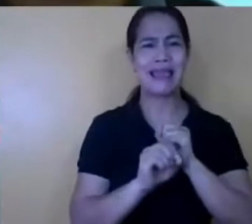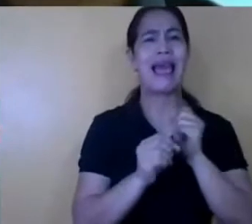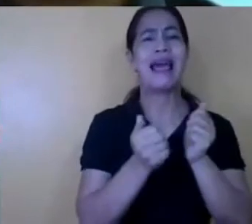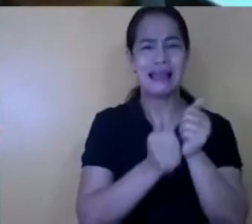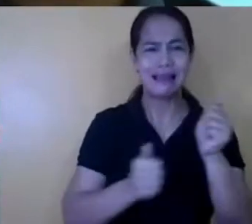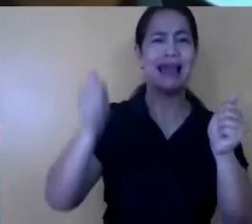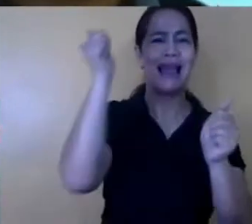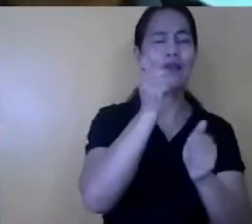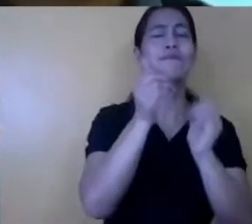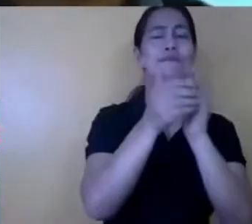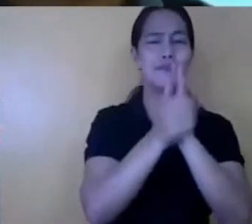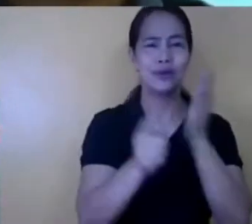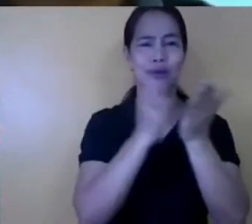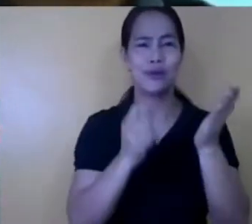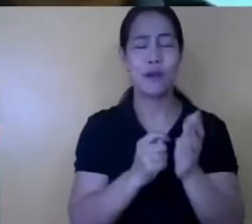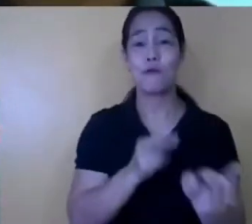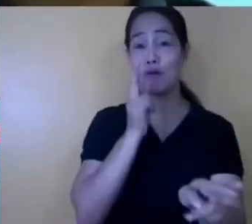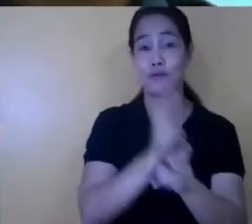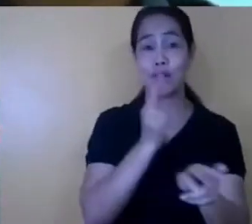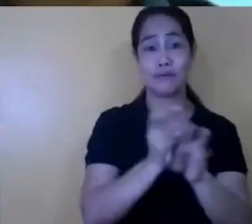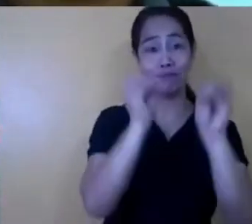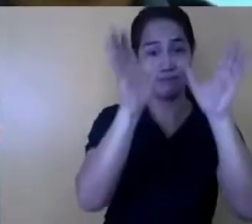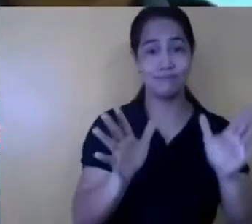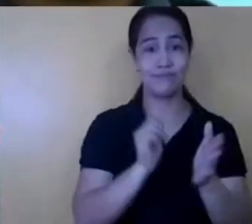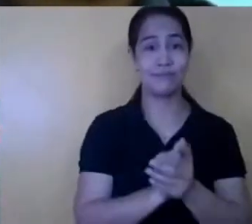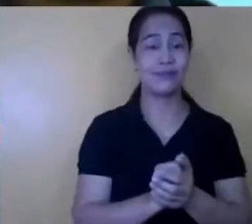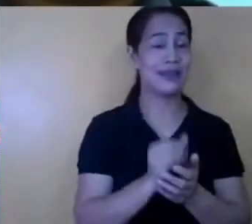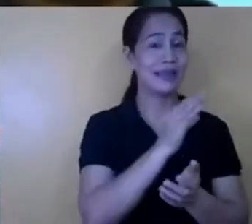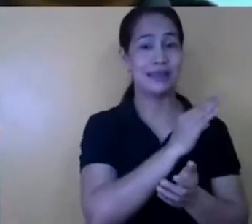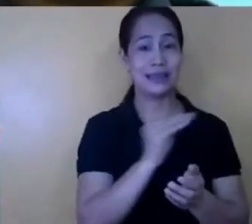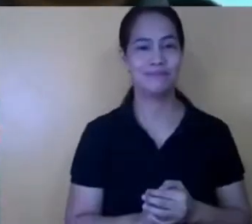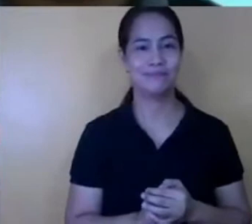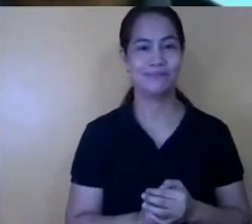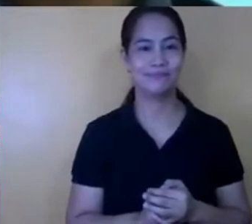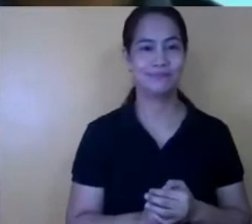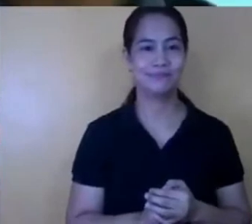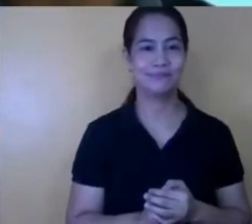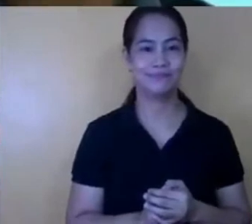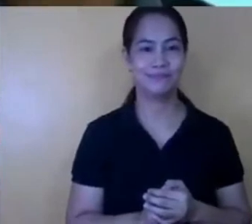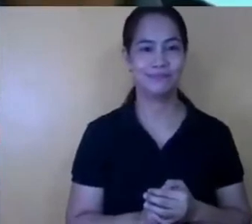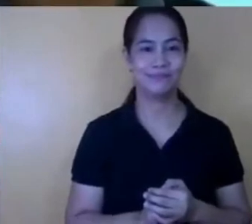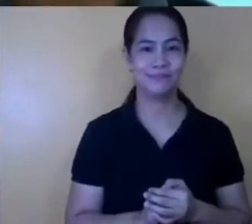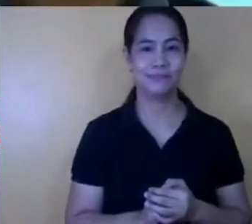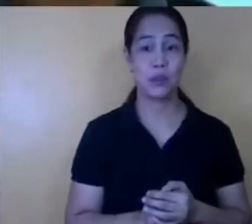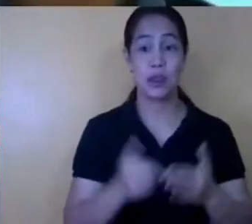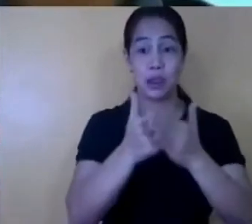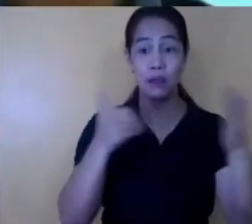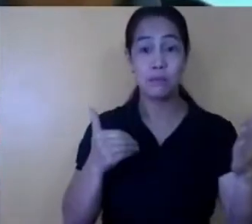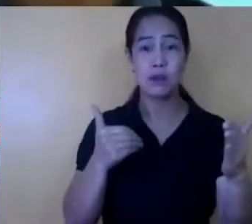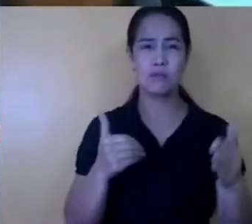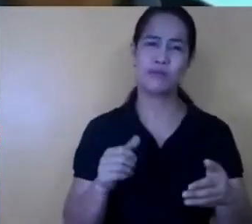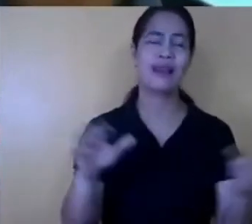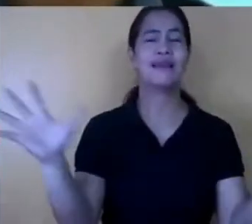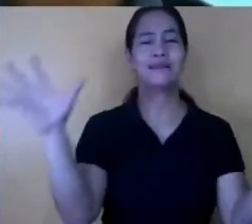our regular teachers and teacher broadcasters. Before we end our presentation, let